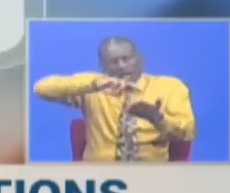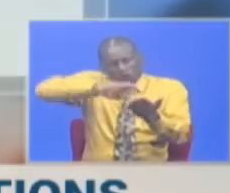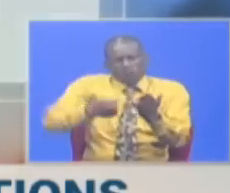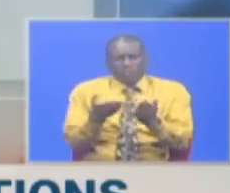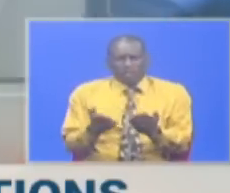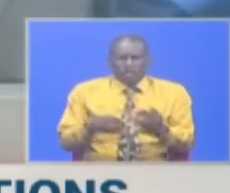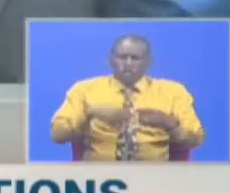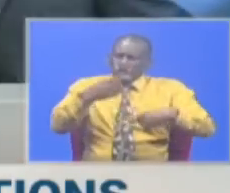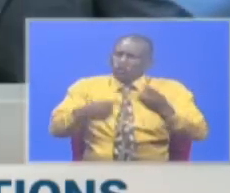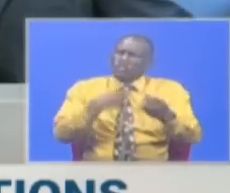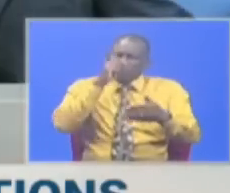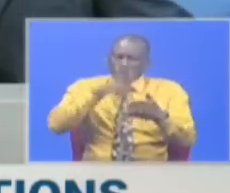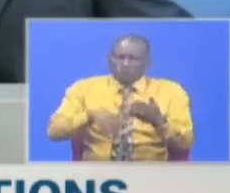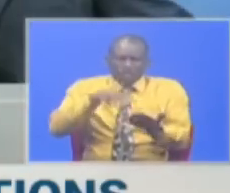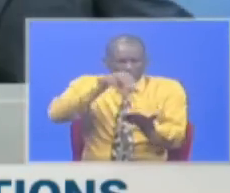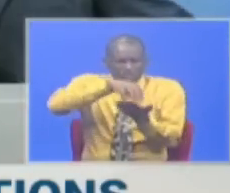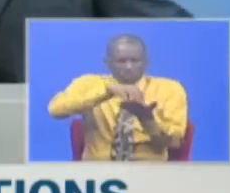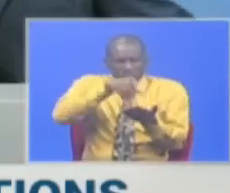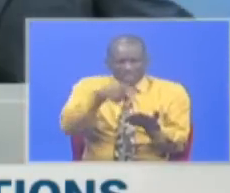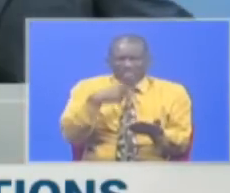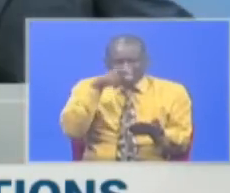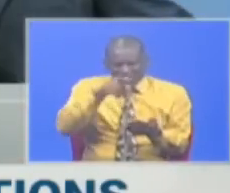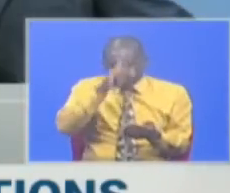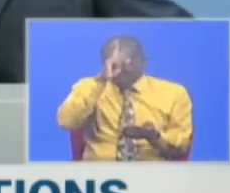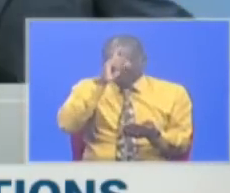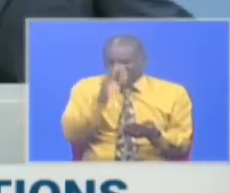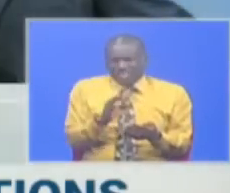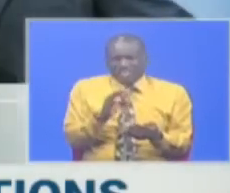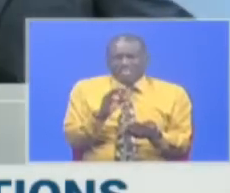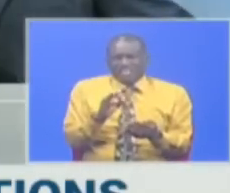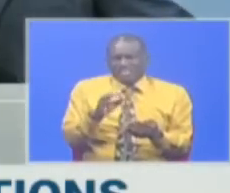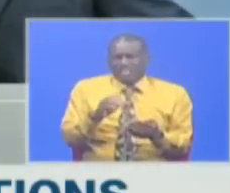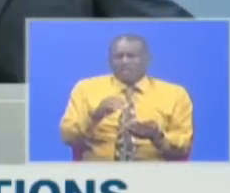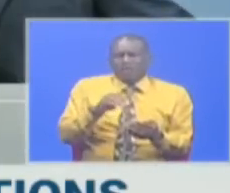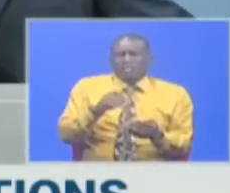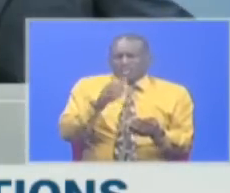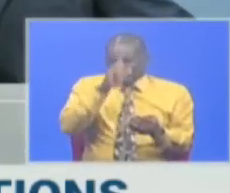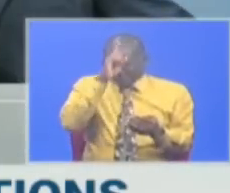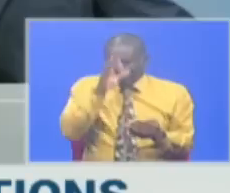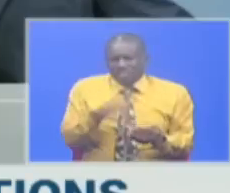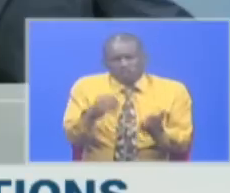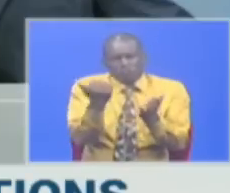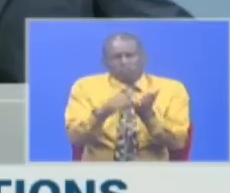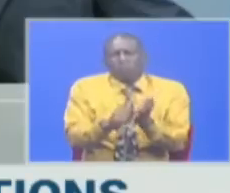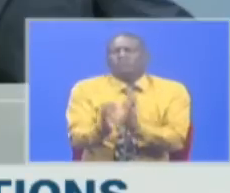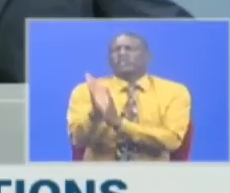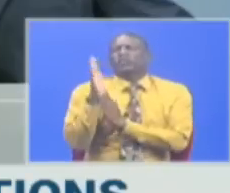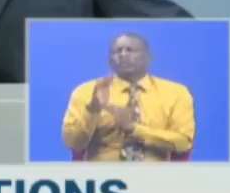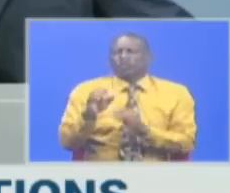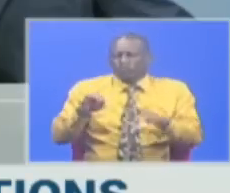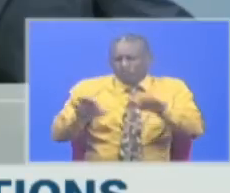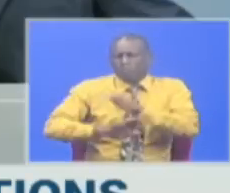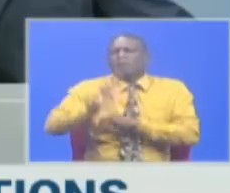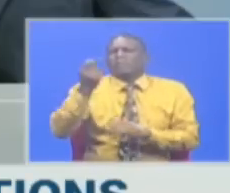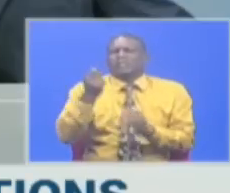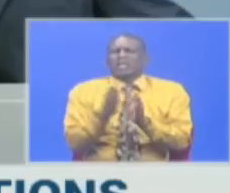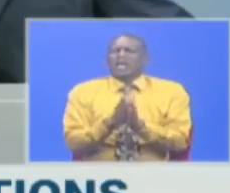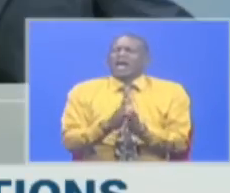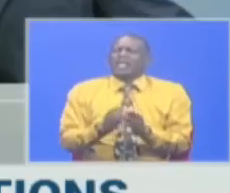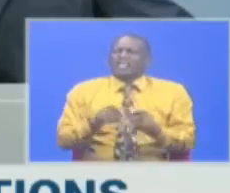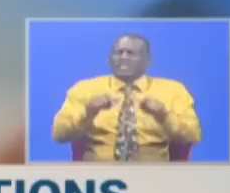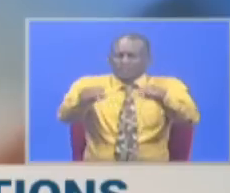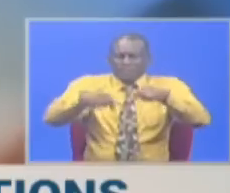on to term the incident as a serious breach of the DP's security and calls for a thorough forensic